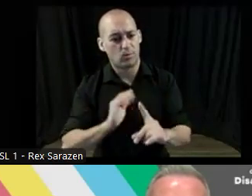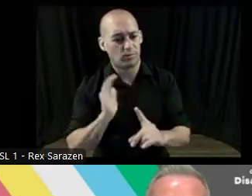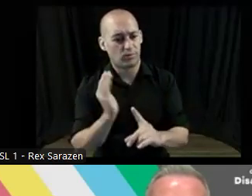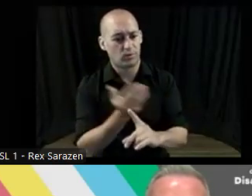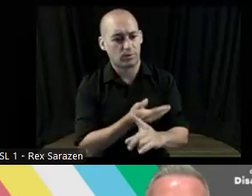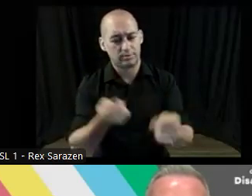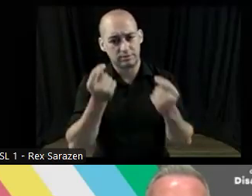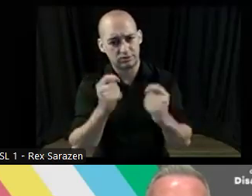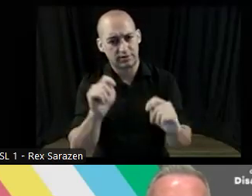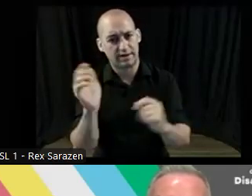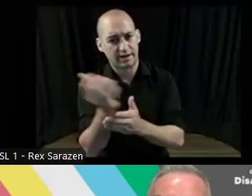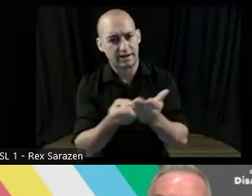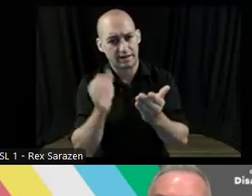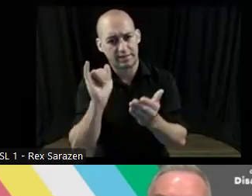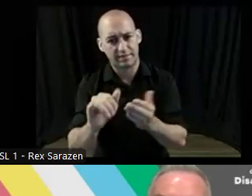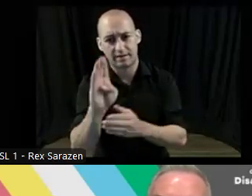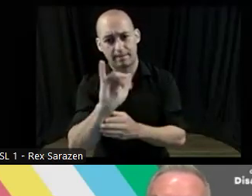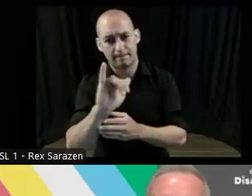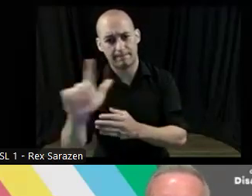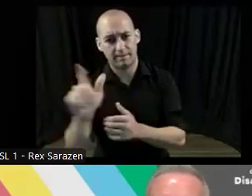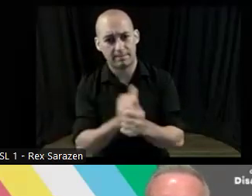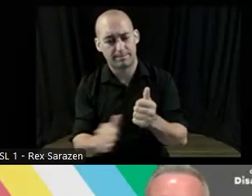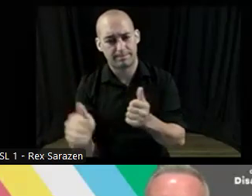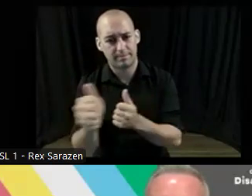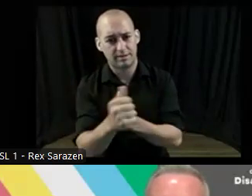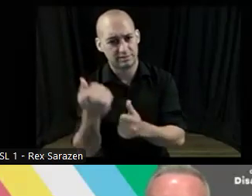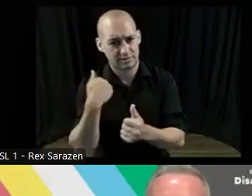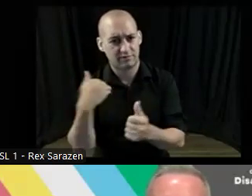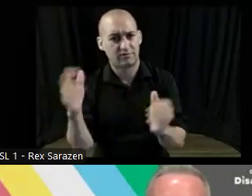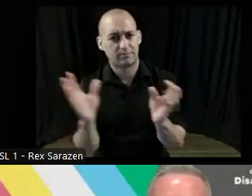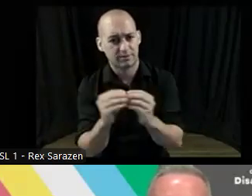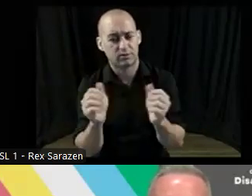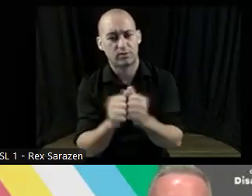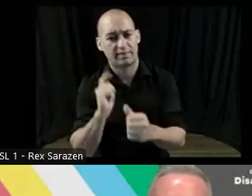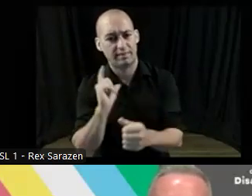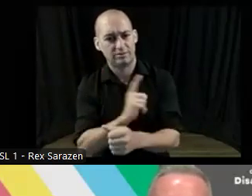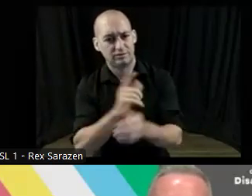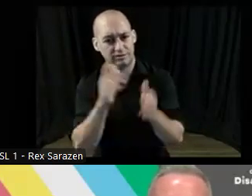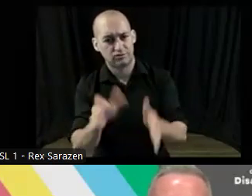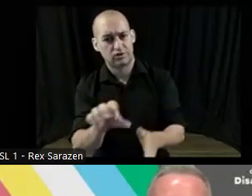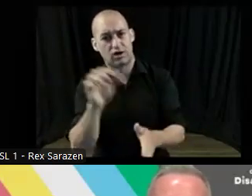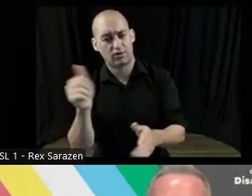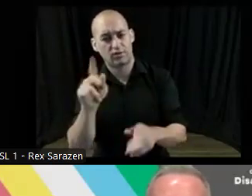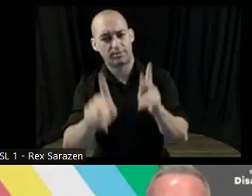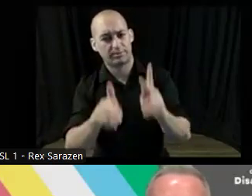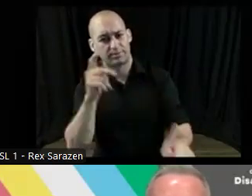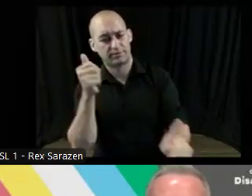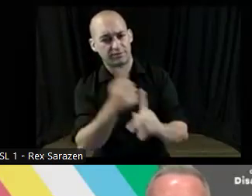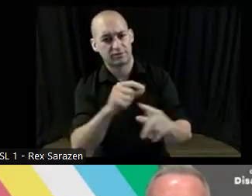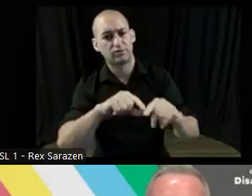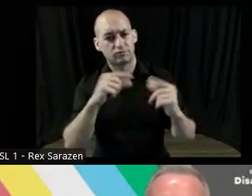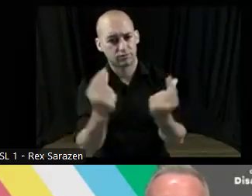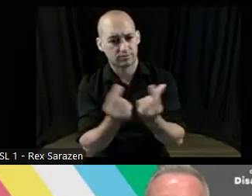trying to get that bill passed and we were having meetings with legislators and other stakeholder groups, one of the things that